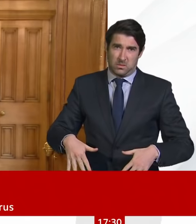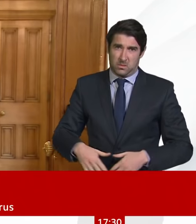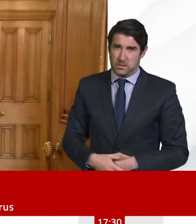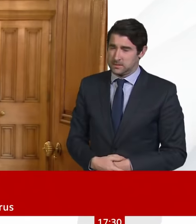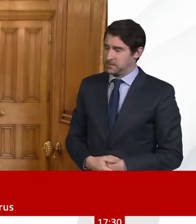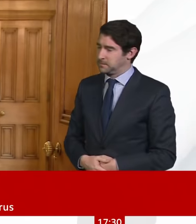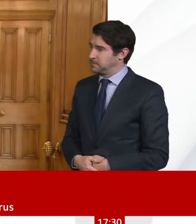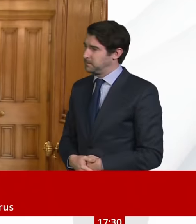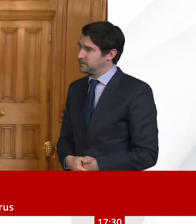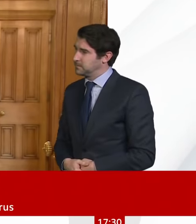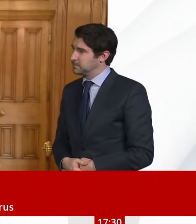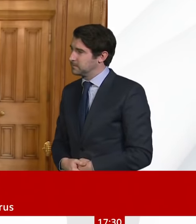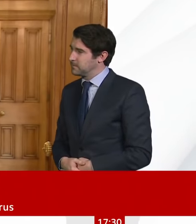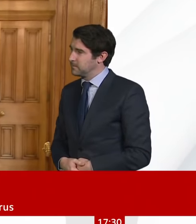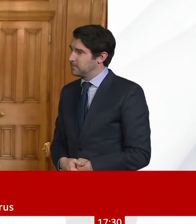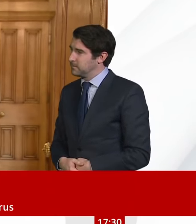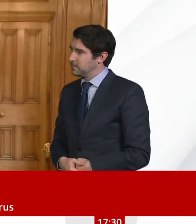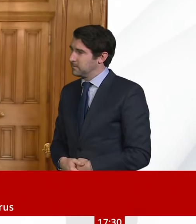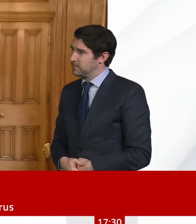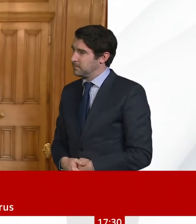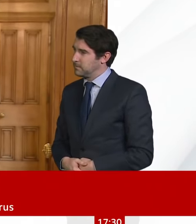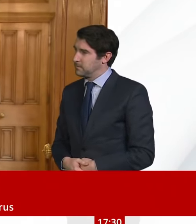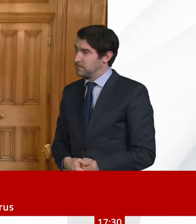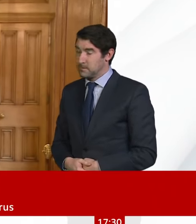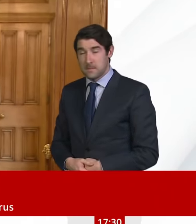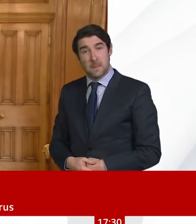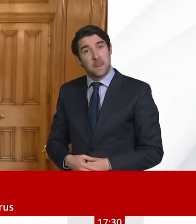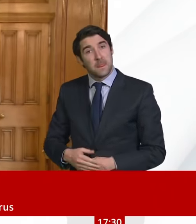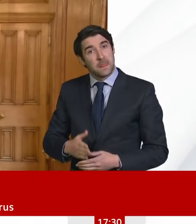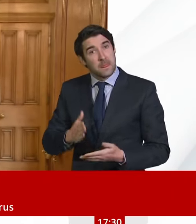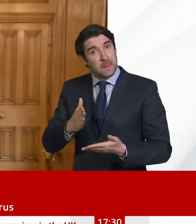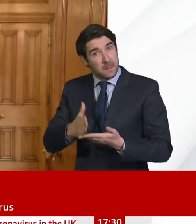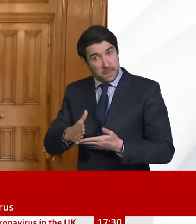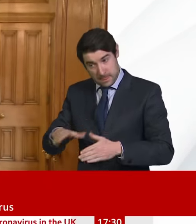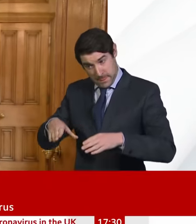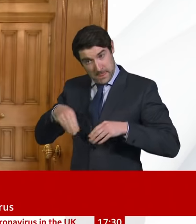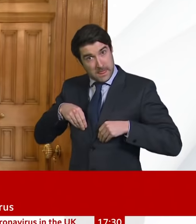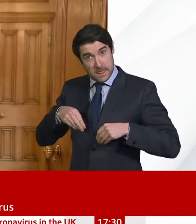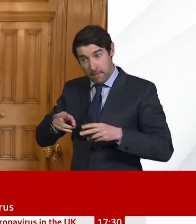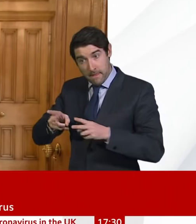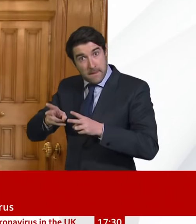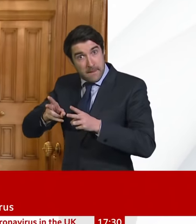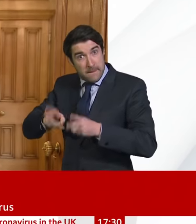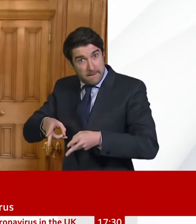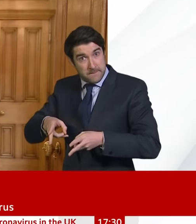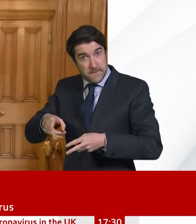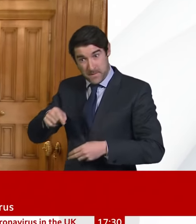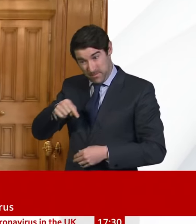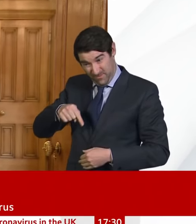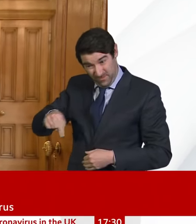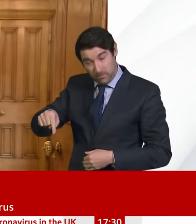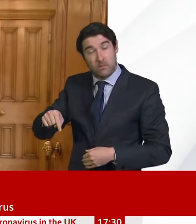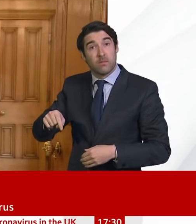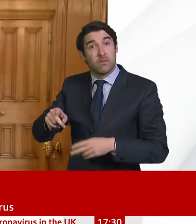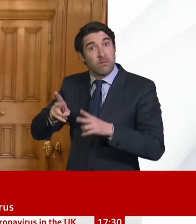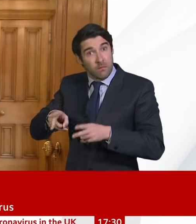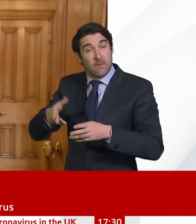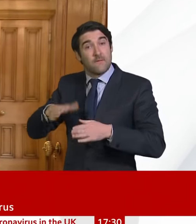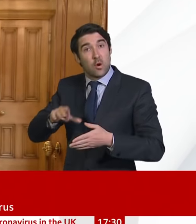Many of those who've died who are from the NHS were people who came to this country to make a difference, and they